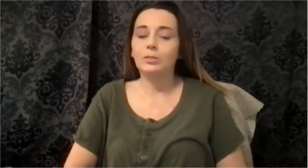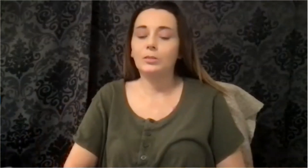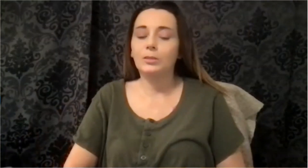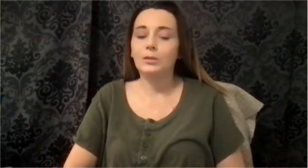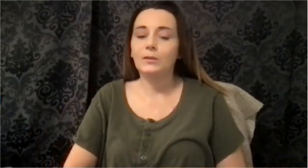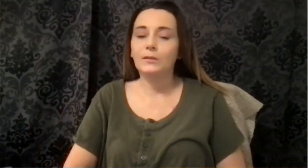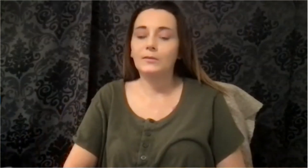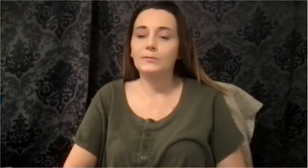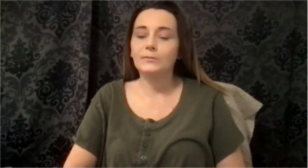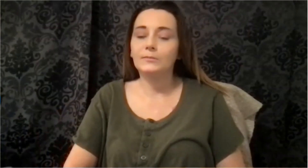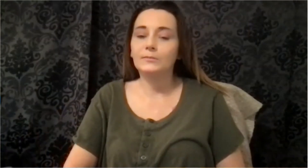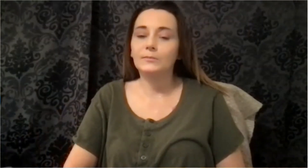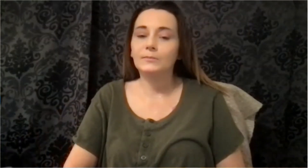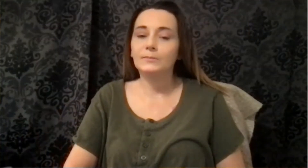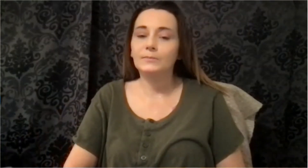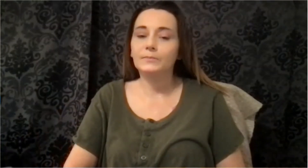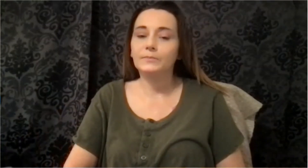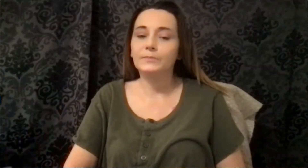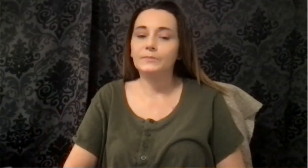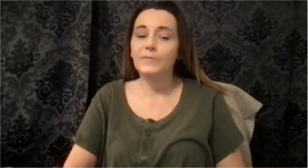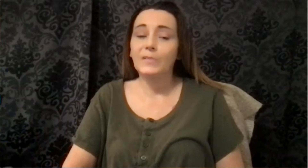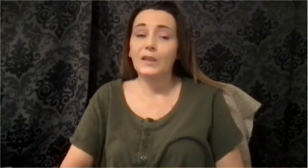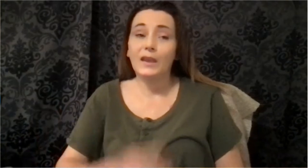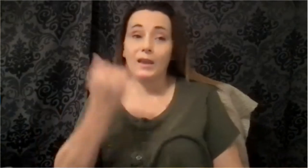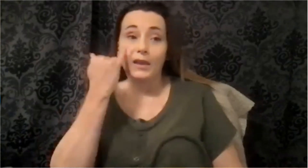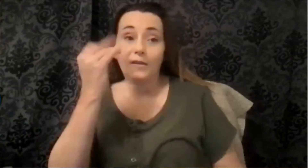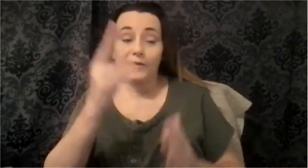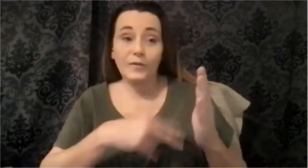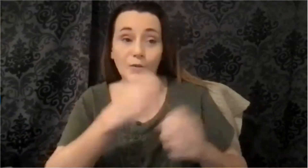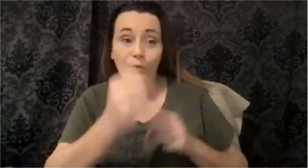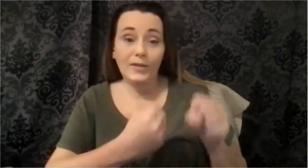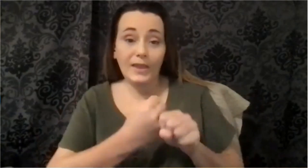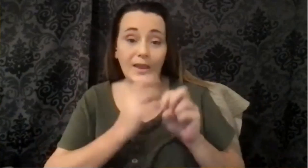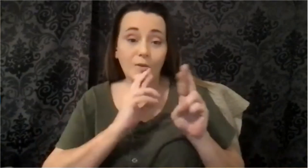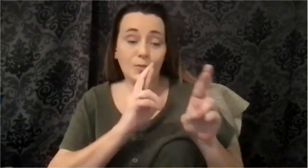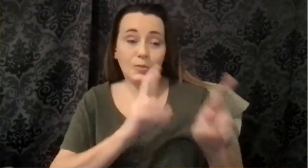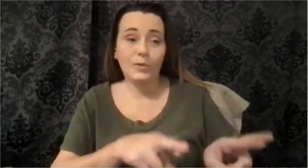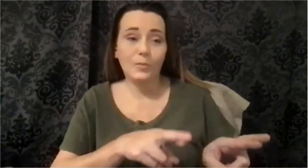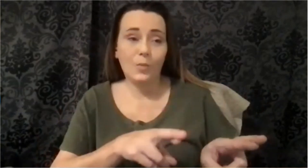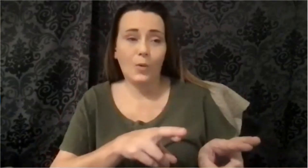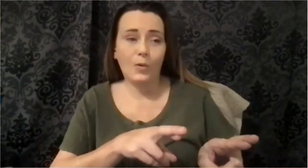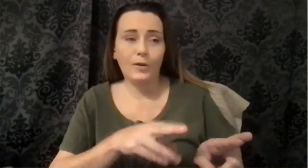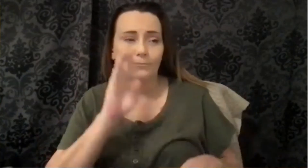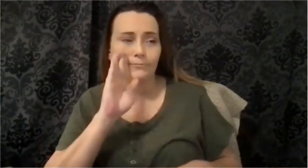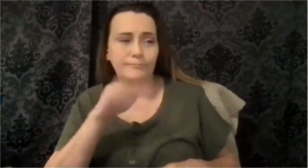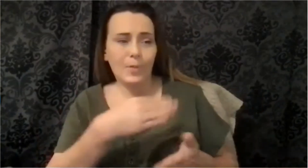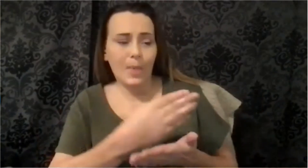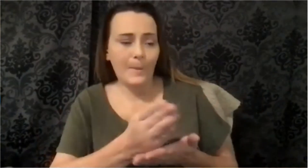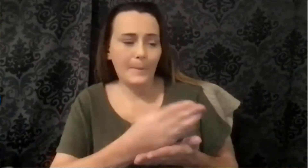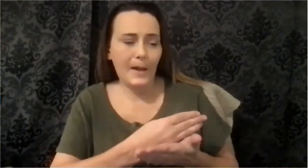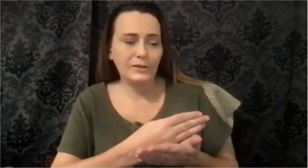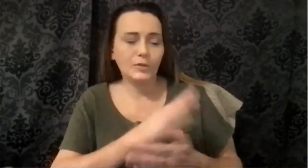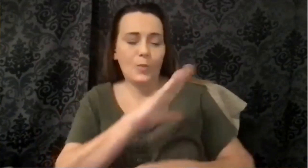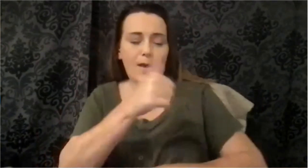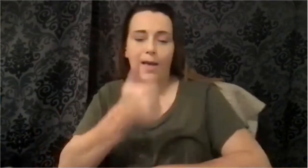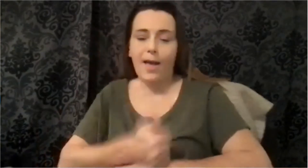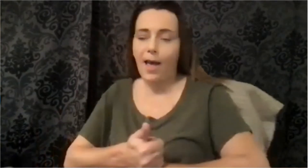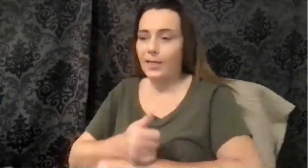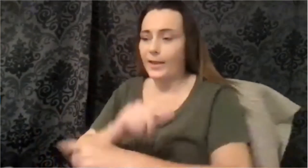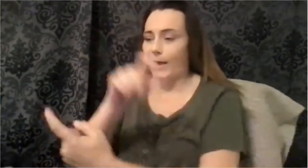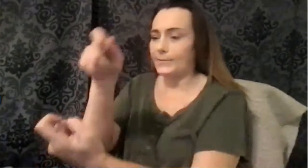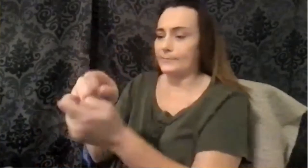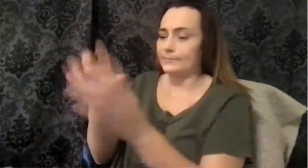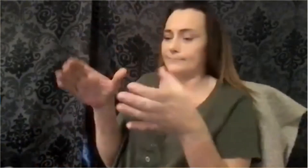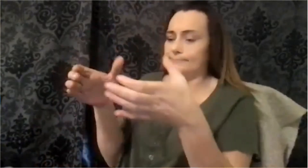So, you know, I'm sure those of you who read the annual report and are good with budgets know that we allocate fixed operational costs.